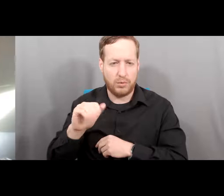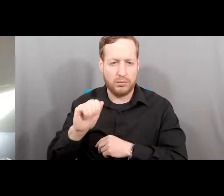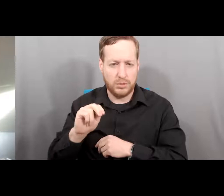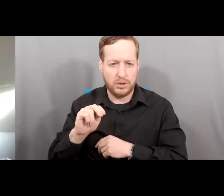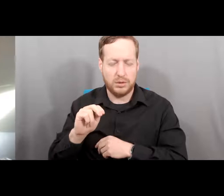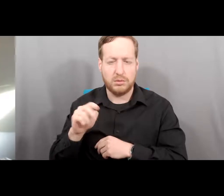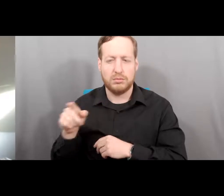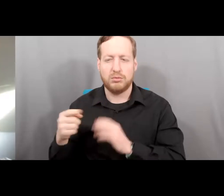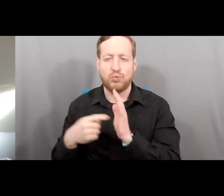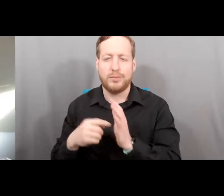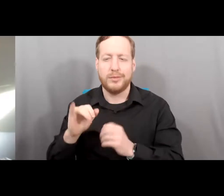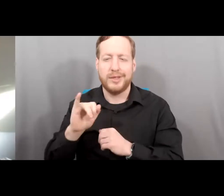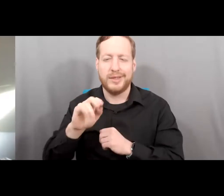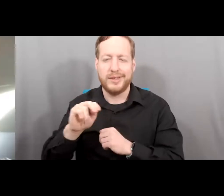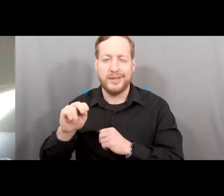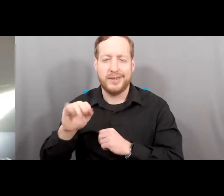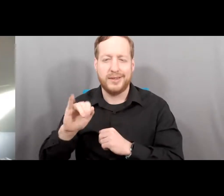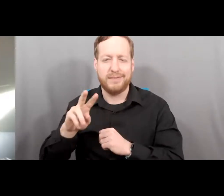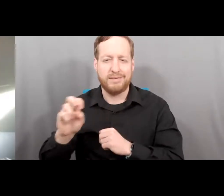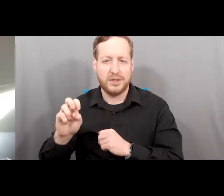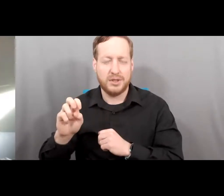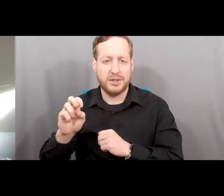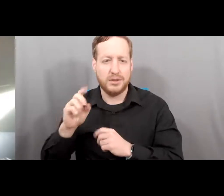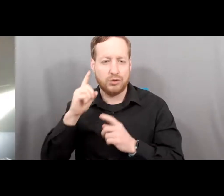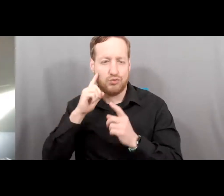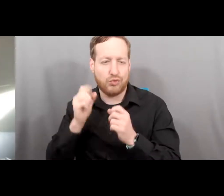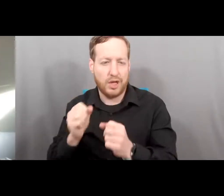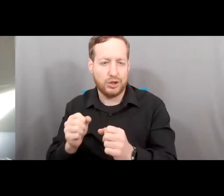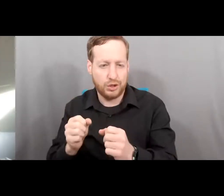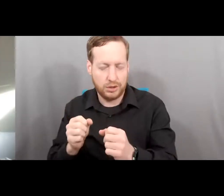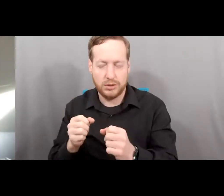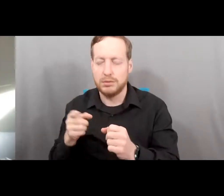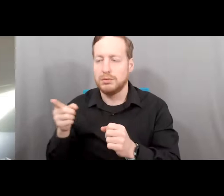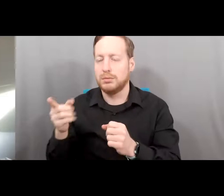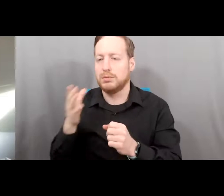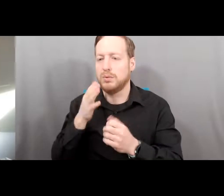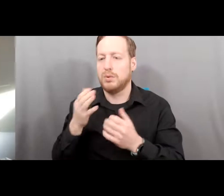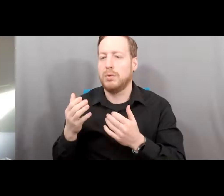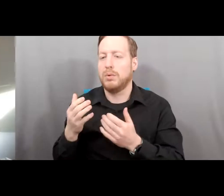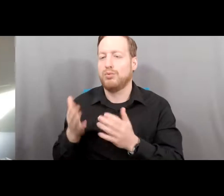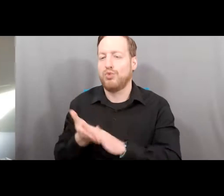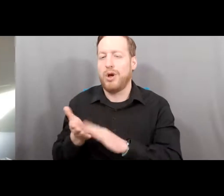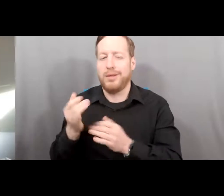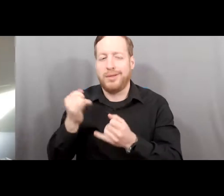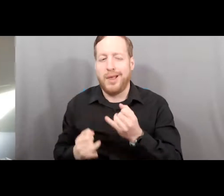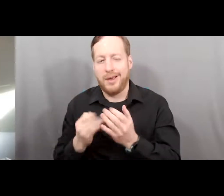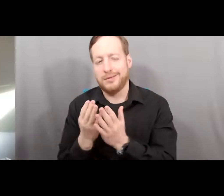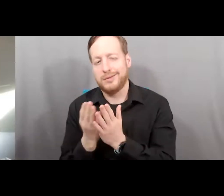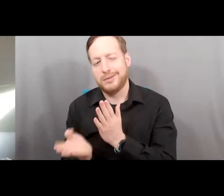whose name is Shane Feldman. He's representing Innovi Strategies, which